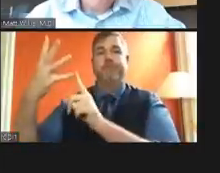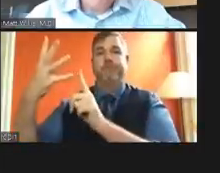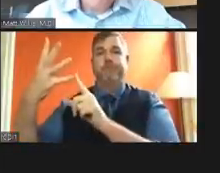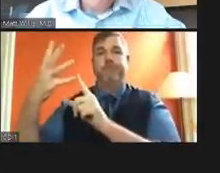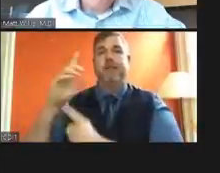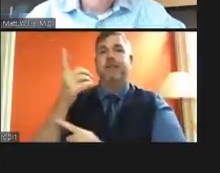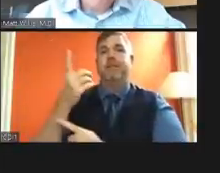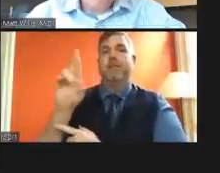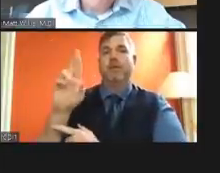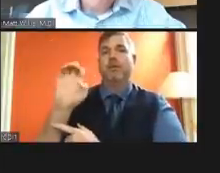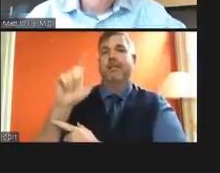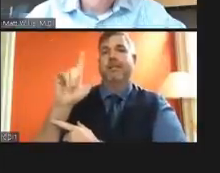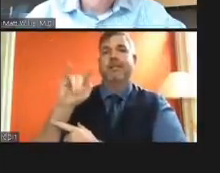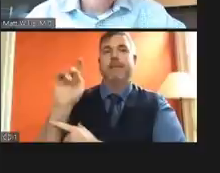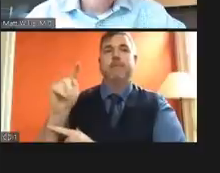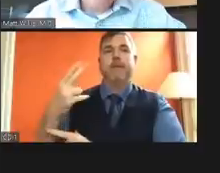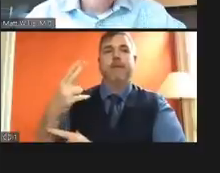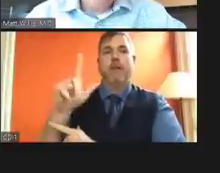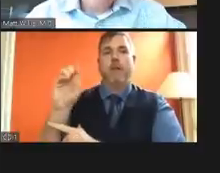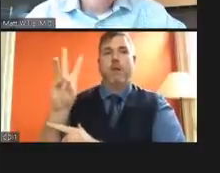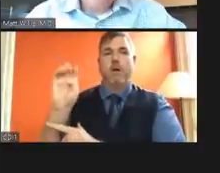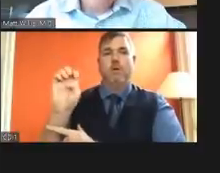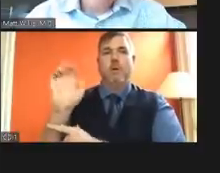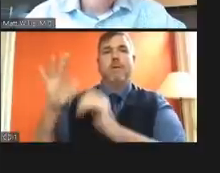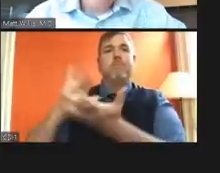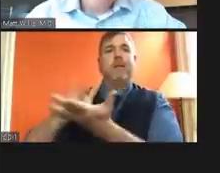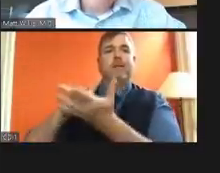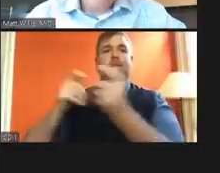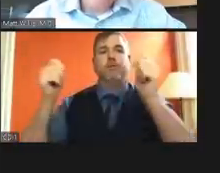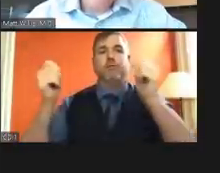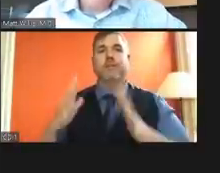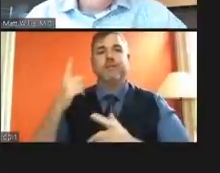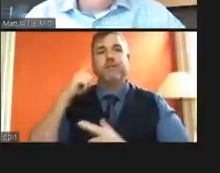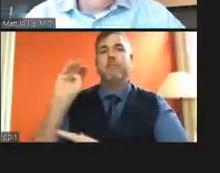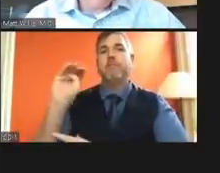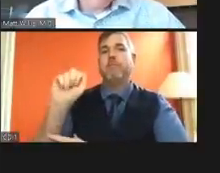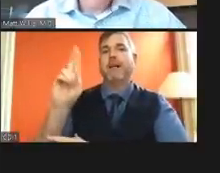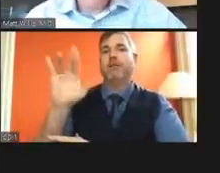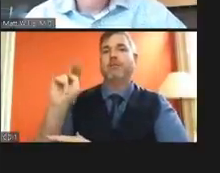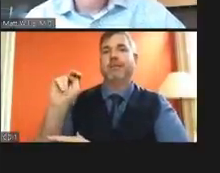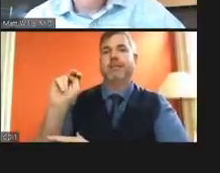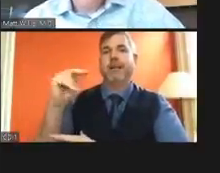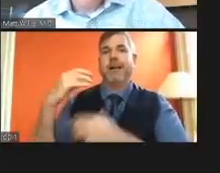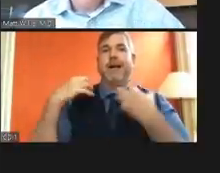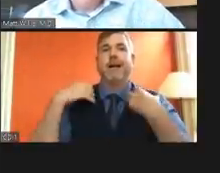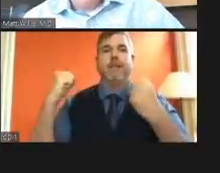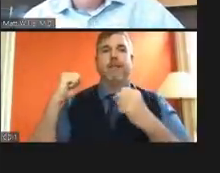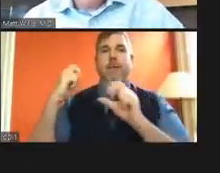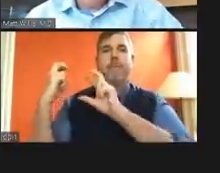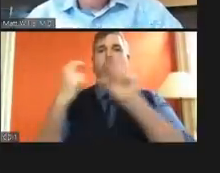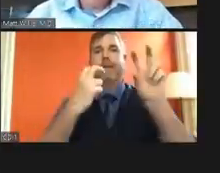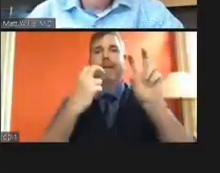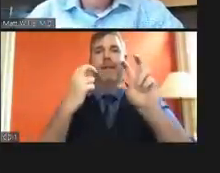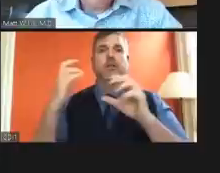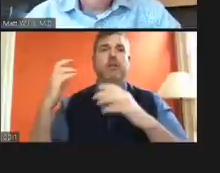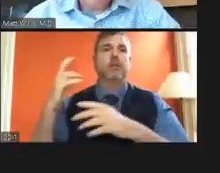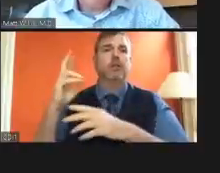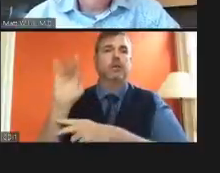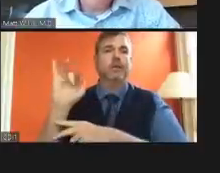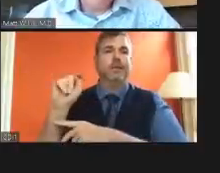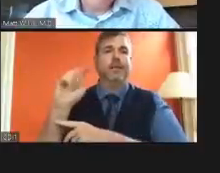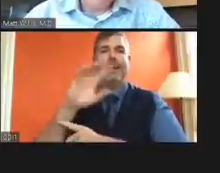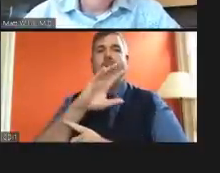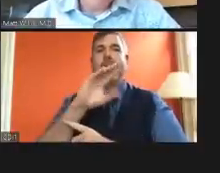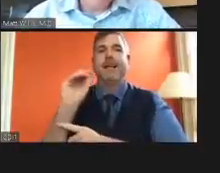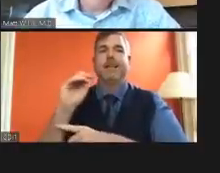MarinHealth's Mobile Care Unit and Medical Director of Ambulatory Primary Care at MarinHealth Medical Center. Welcome,